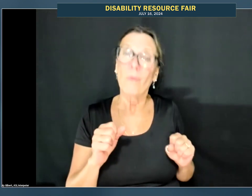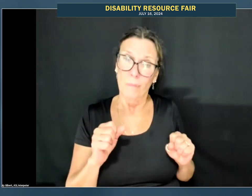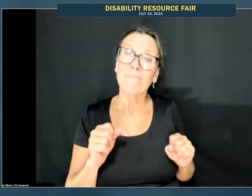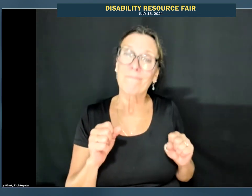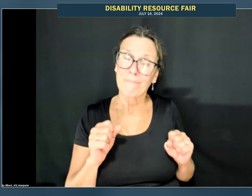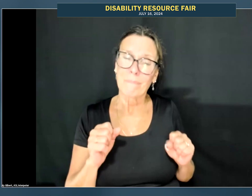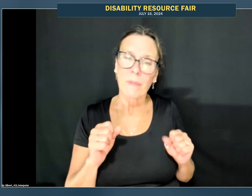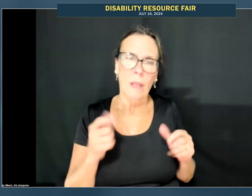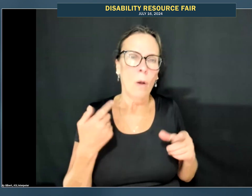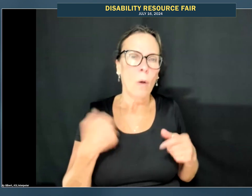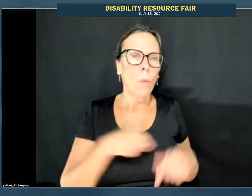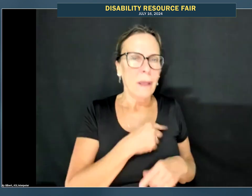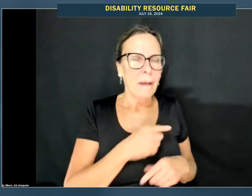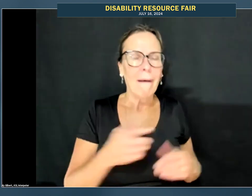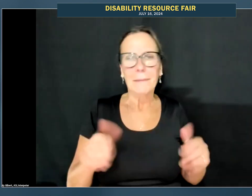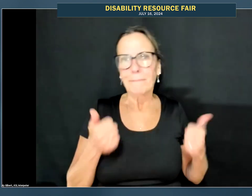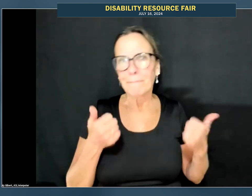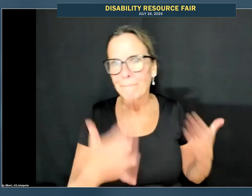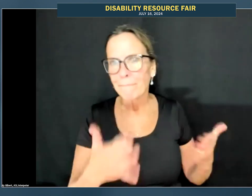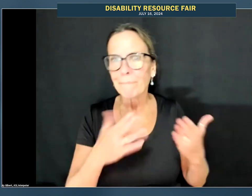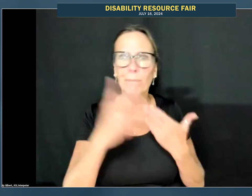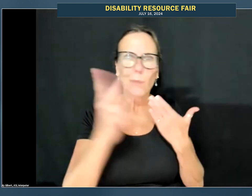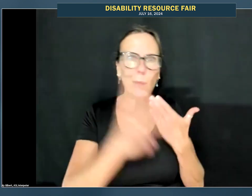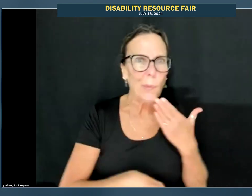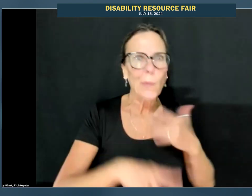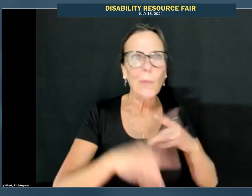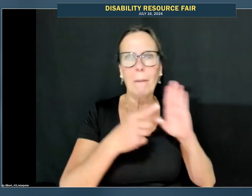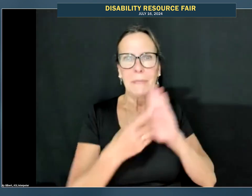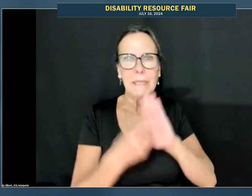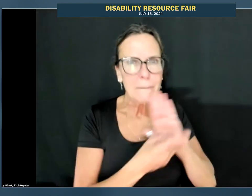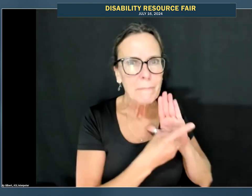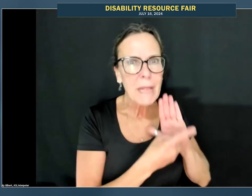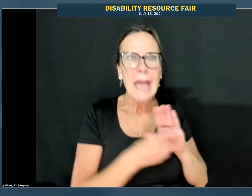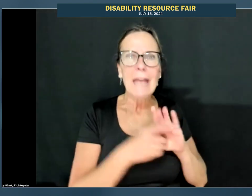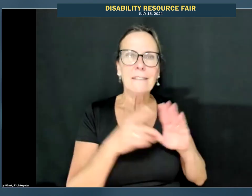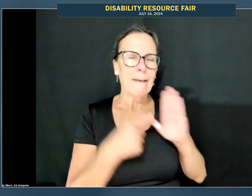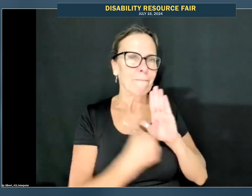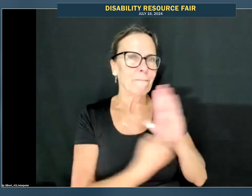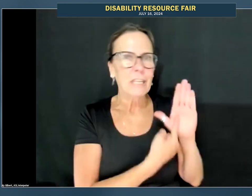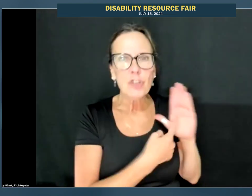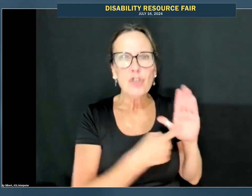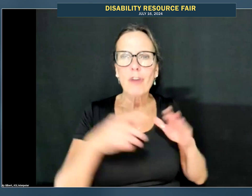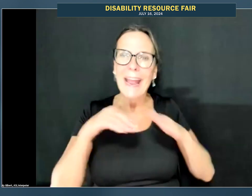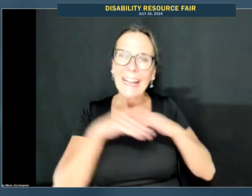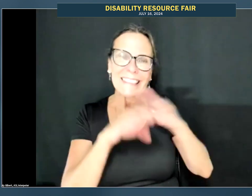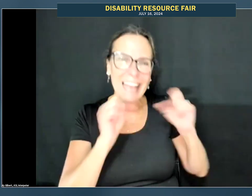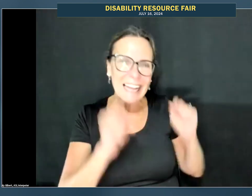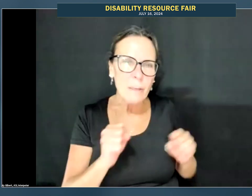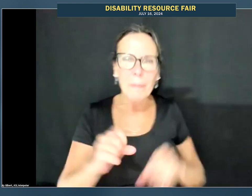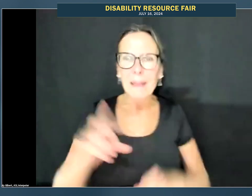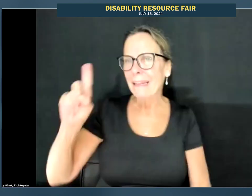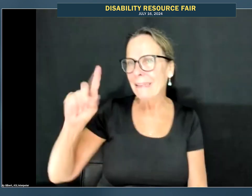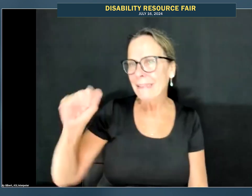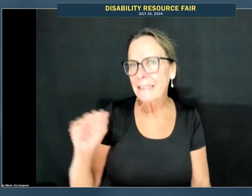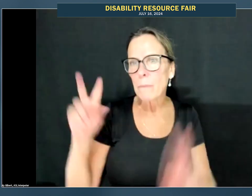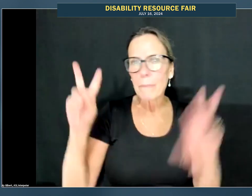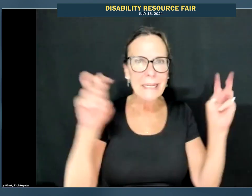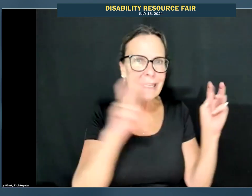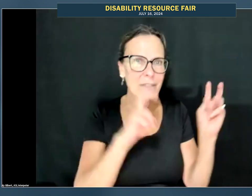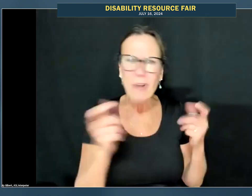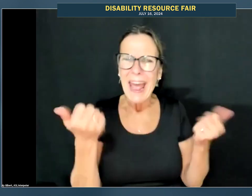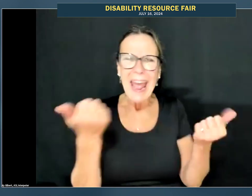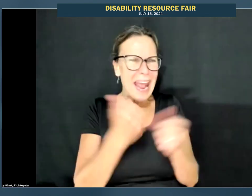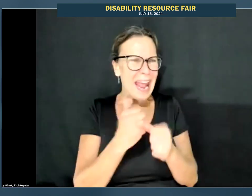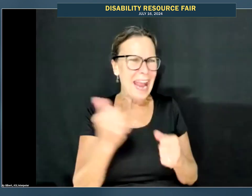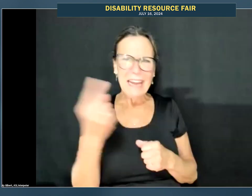suggest programming and displays that feature disability and accessibility issues. And anyone can take